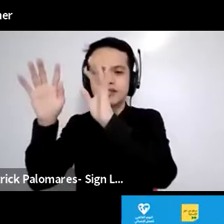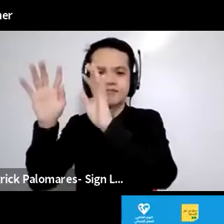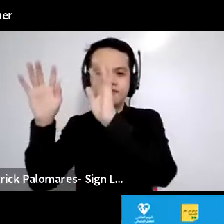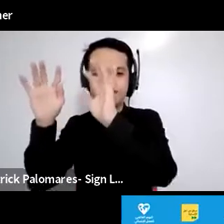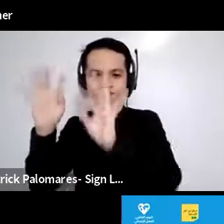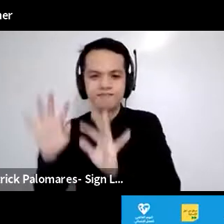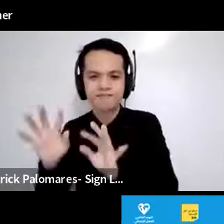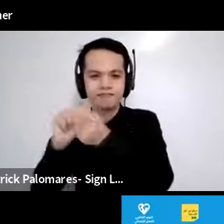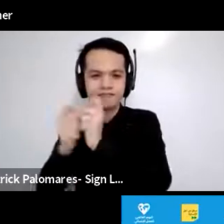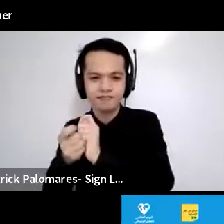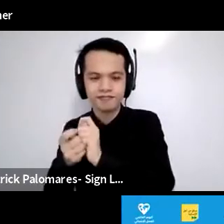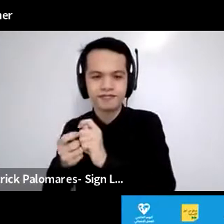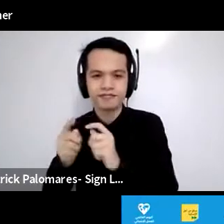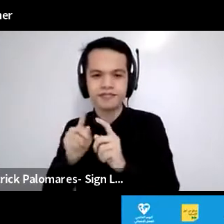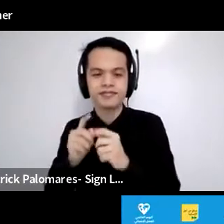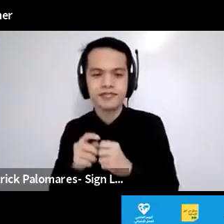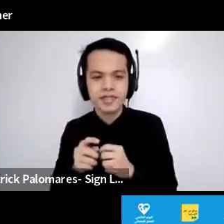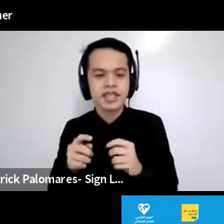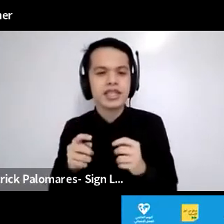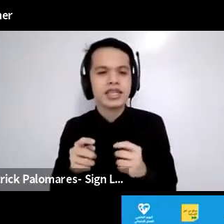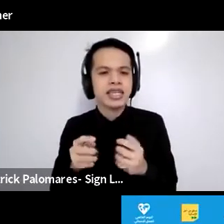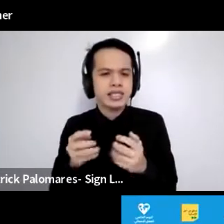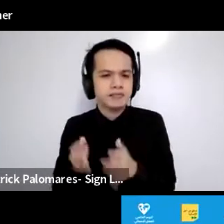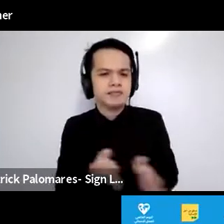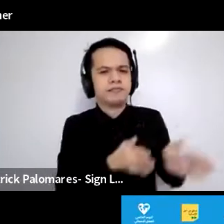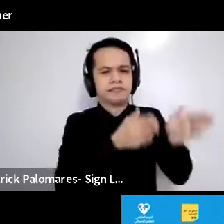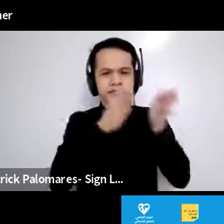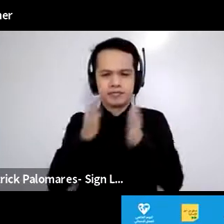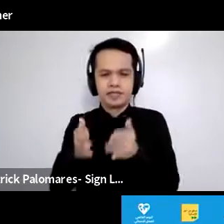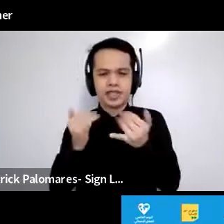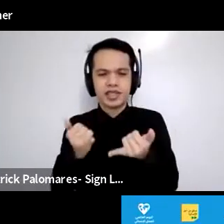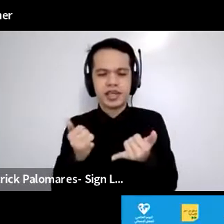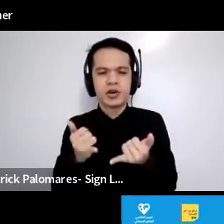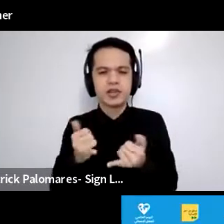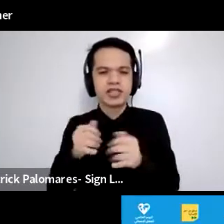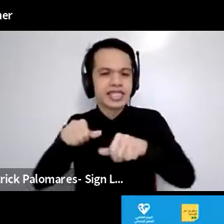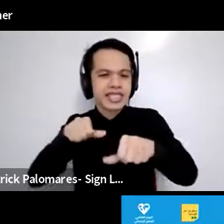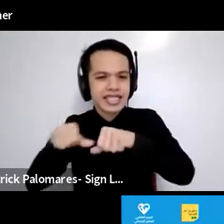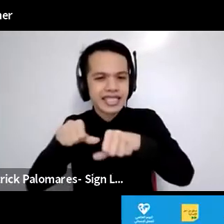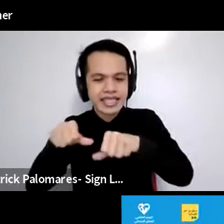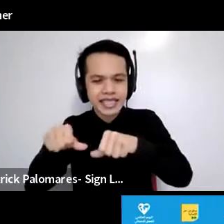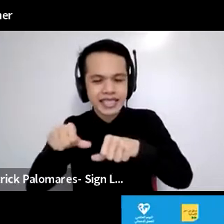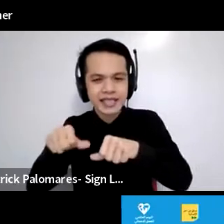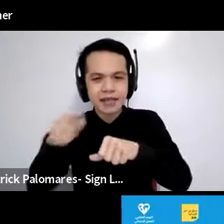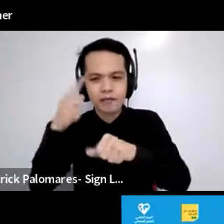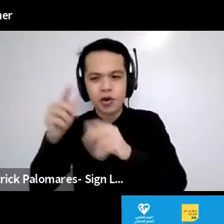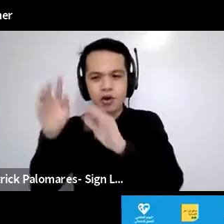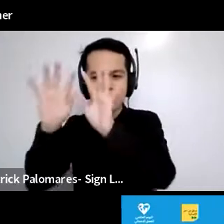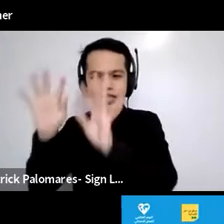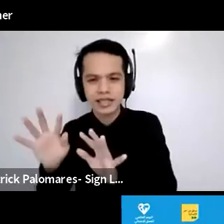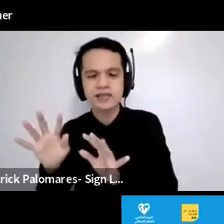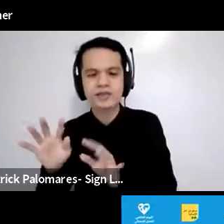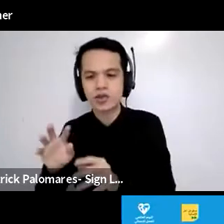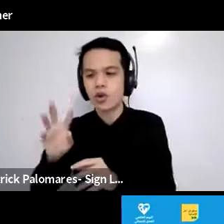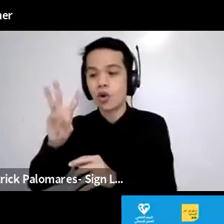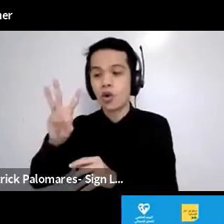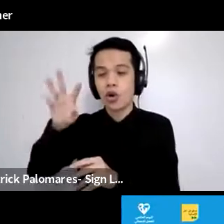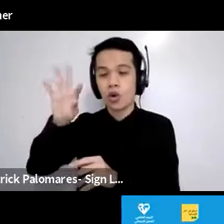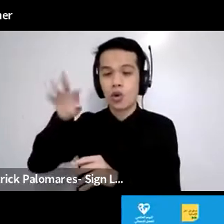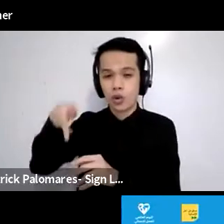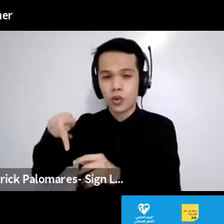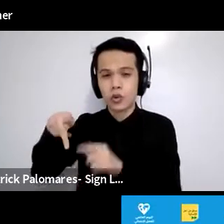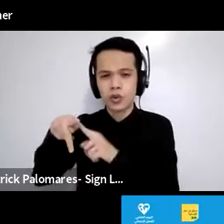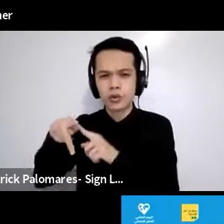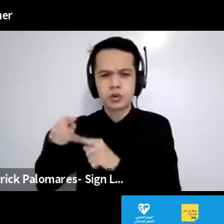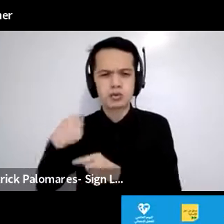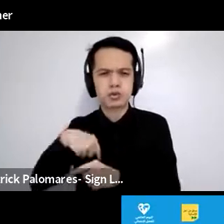part. Now on efficient climate action, so World Food Program is, I think, one of the